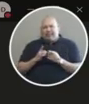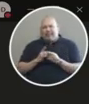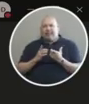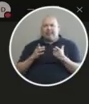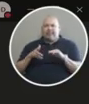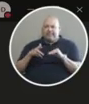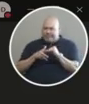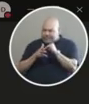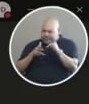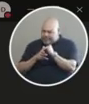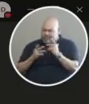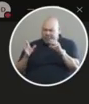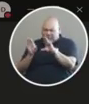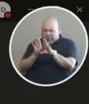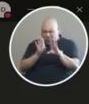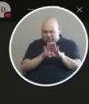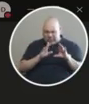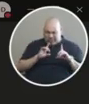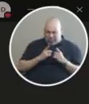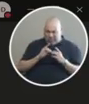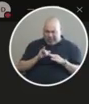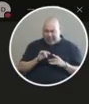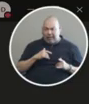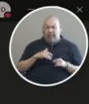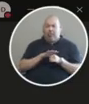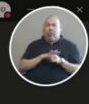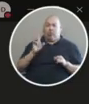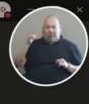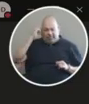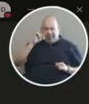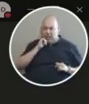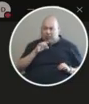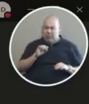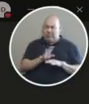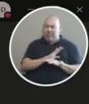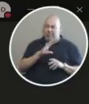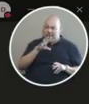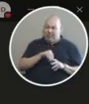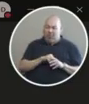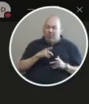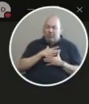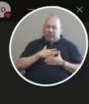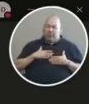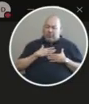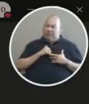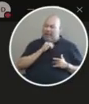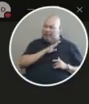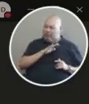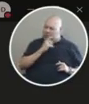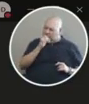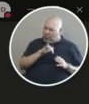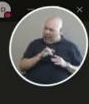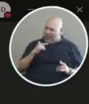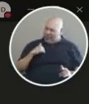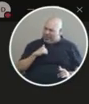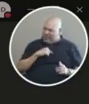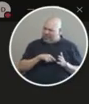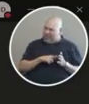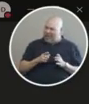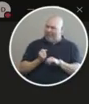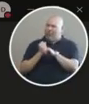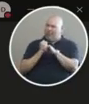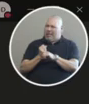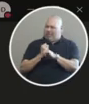cut altogether, departments which local government has no business being involved with entertainment. I never understood why we paid for a